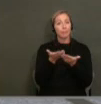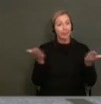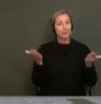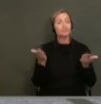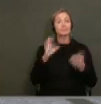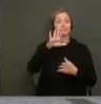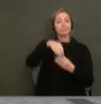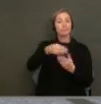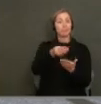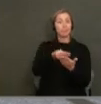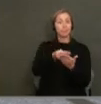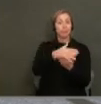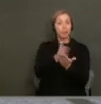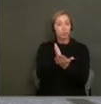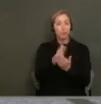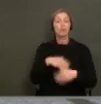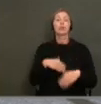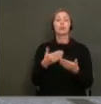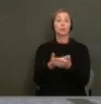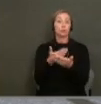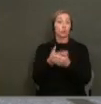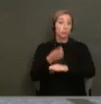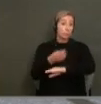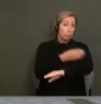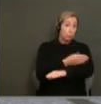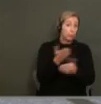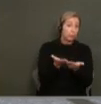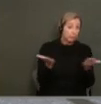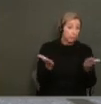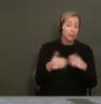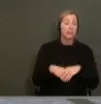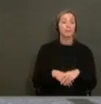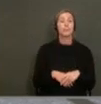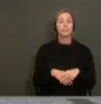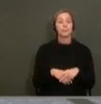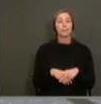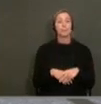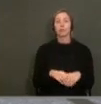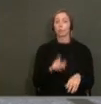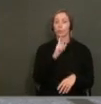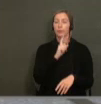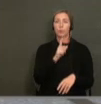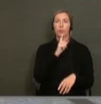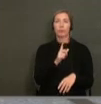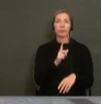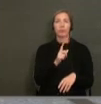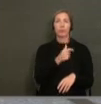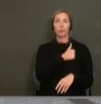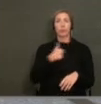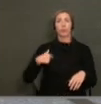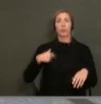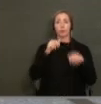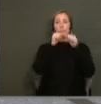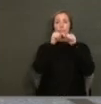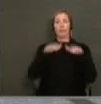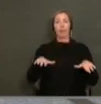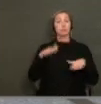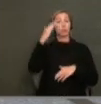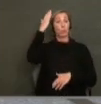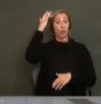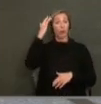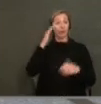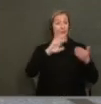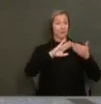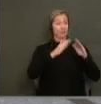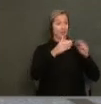some new and improved things in the budget. And we are truly, truly blessed because we have both the city